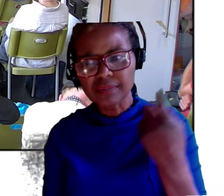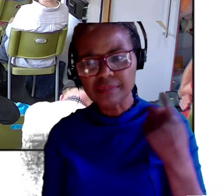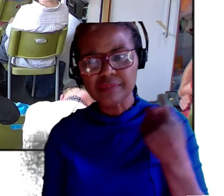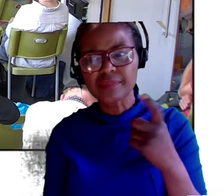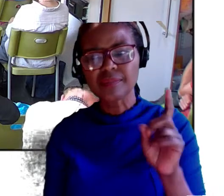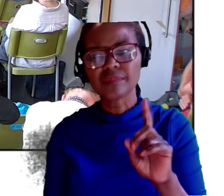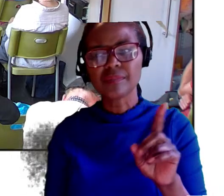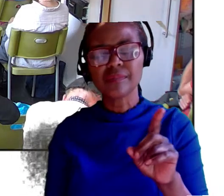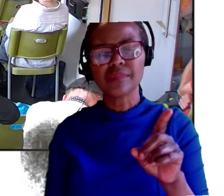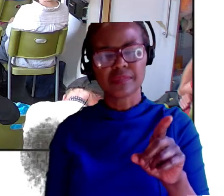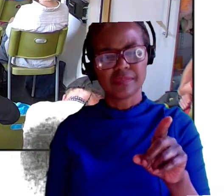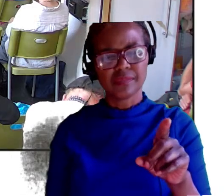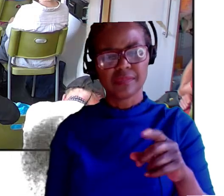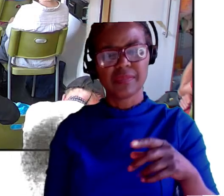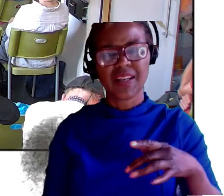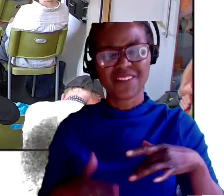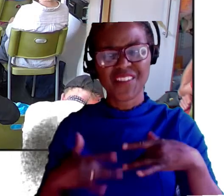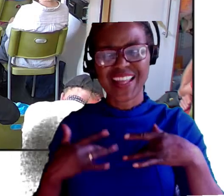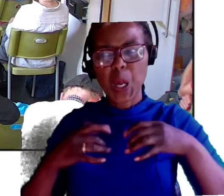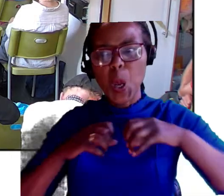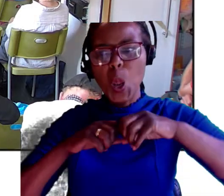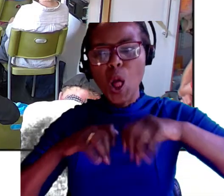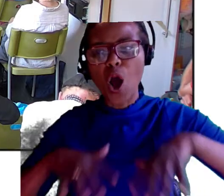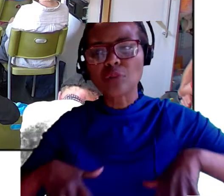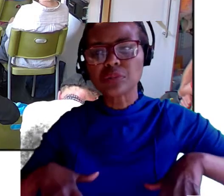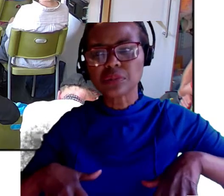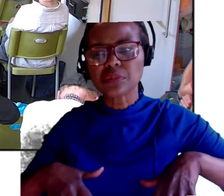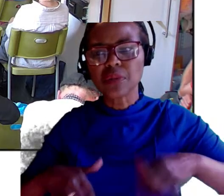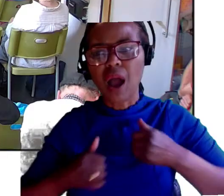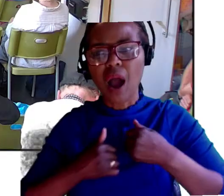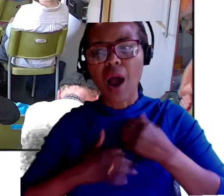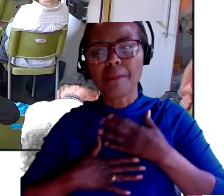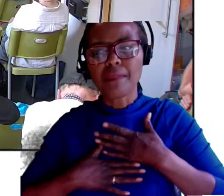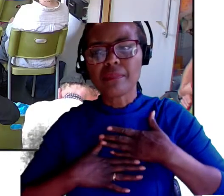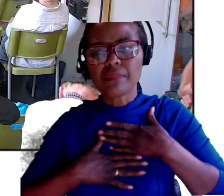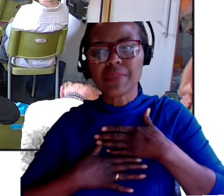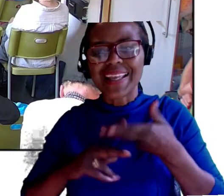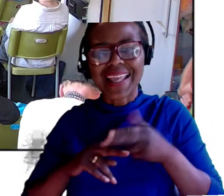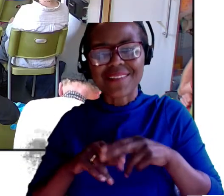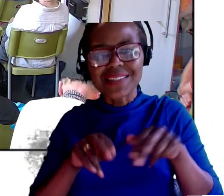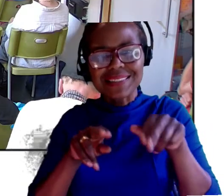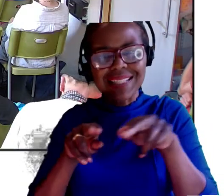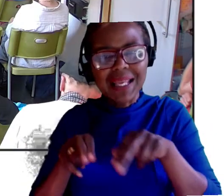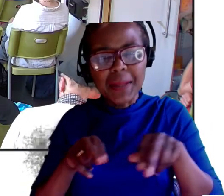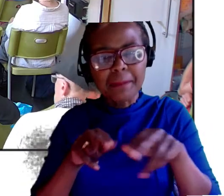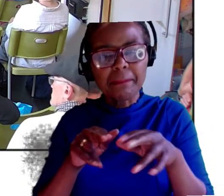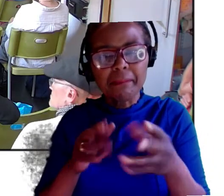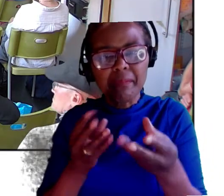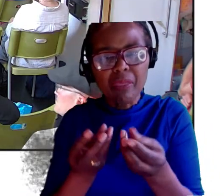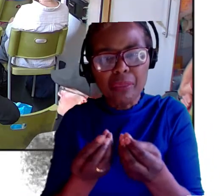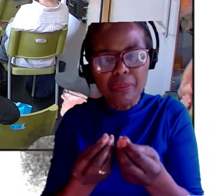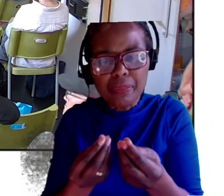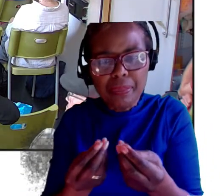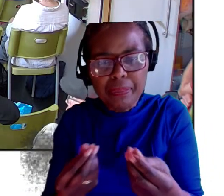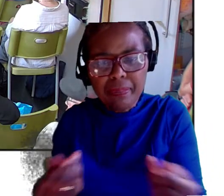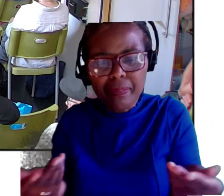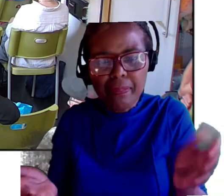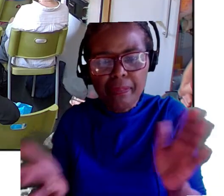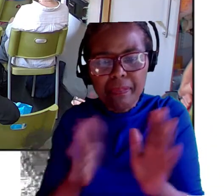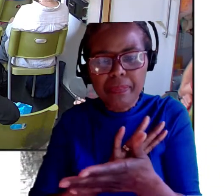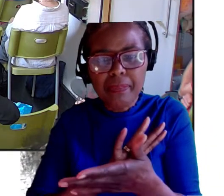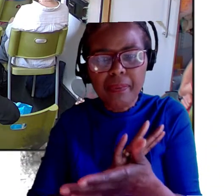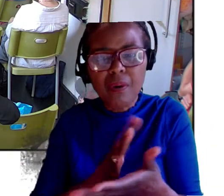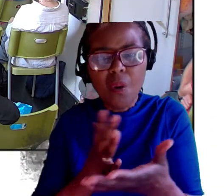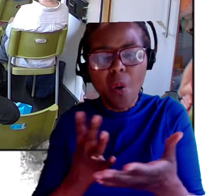feel when a piece of recorded media is destroyed or disintegrates is kind of an